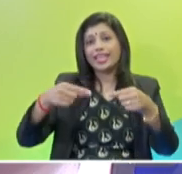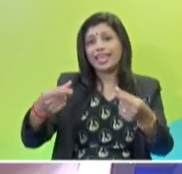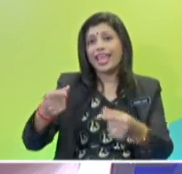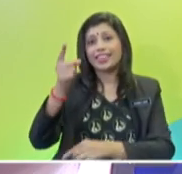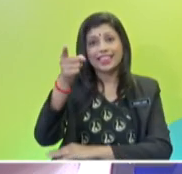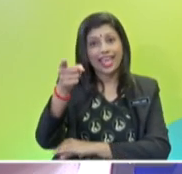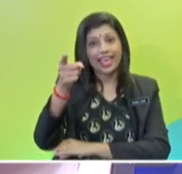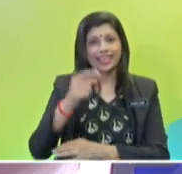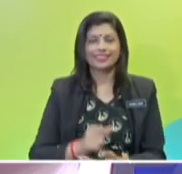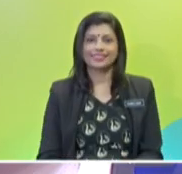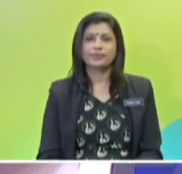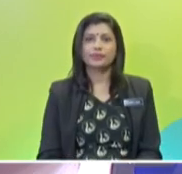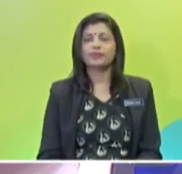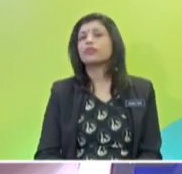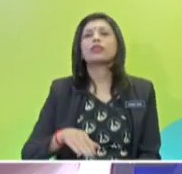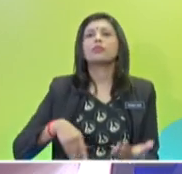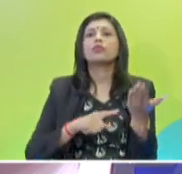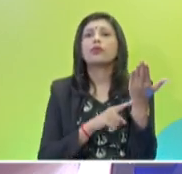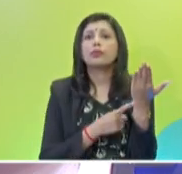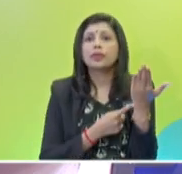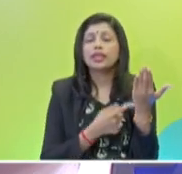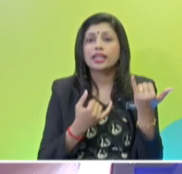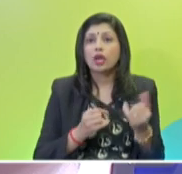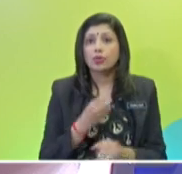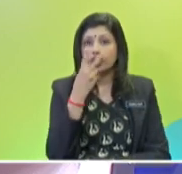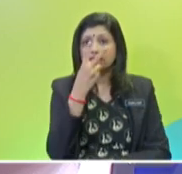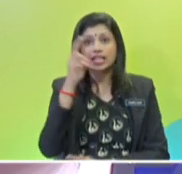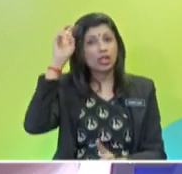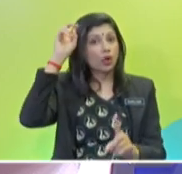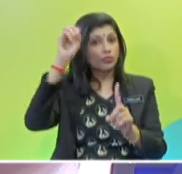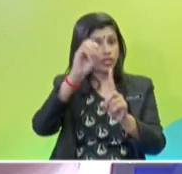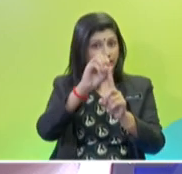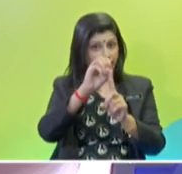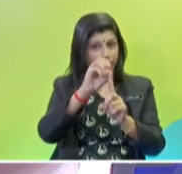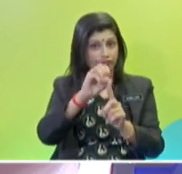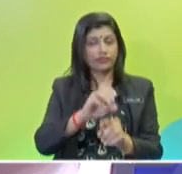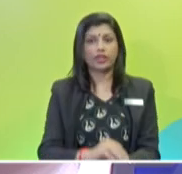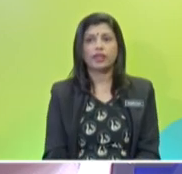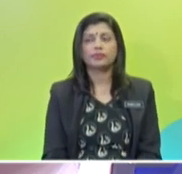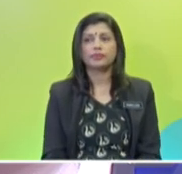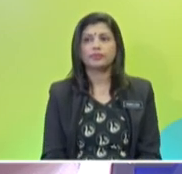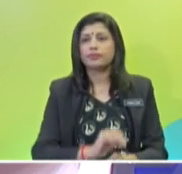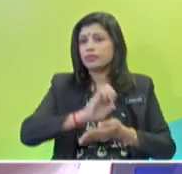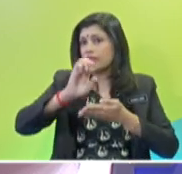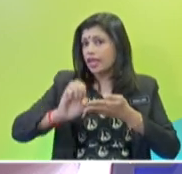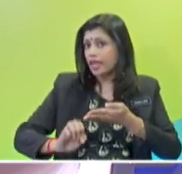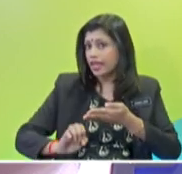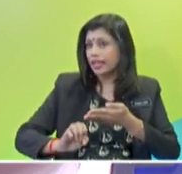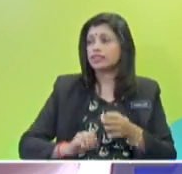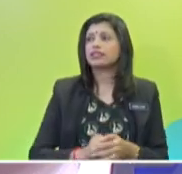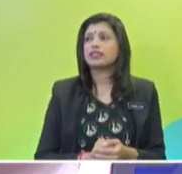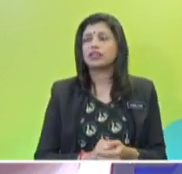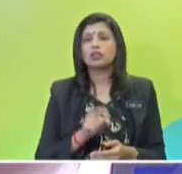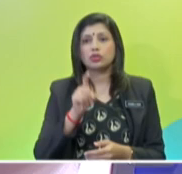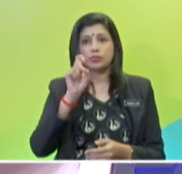Before we begin, let me explain to you about the objectives of our lesson. Okay, teacher. Okay, by the end of the lesson, you should be able to